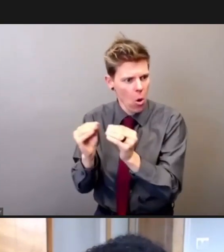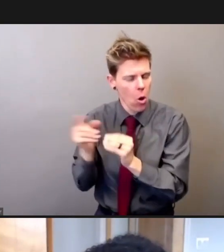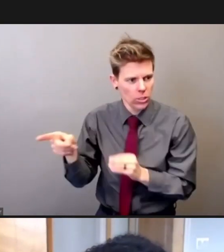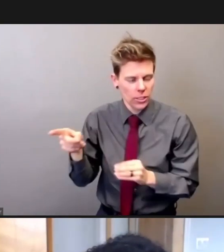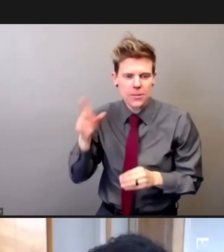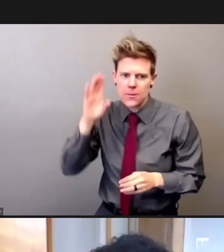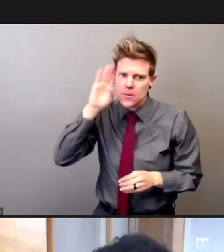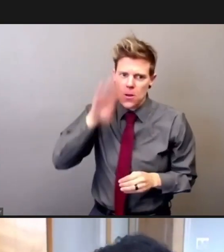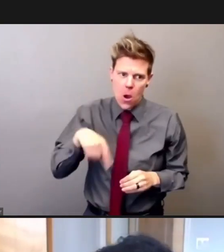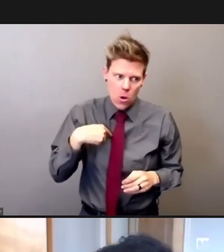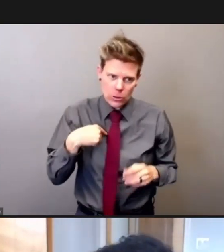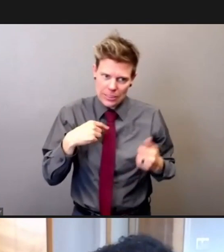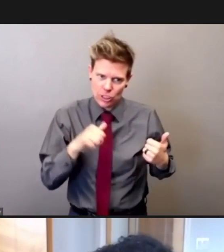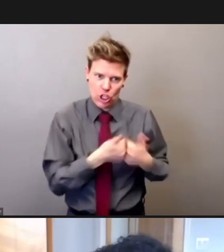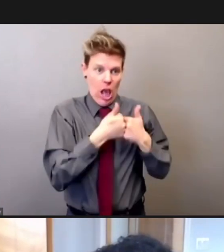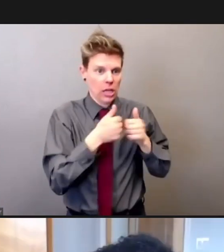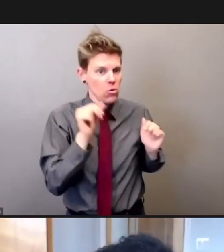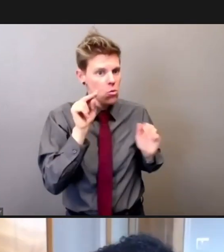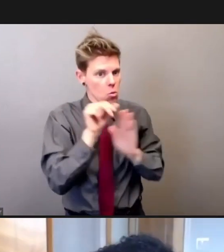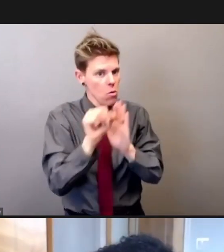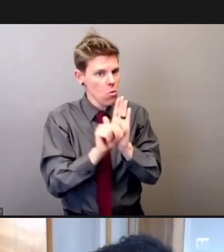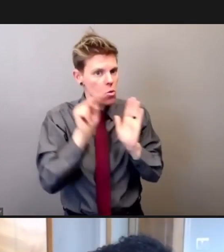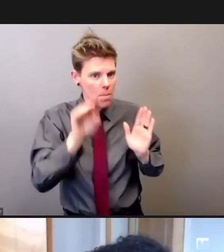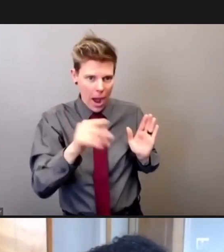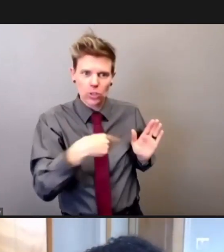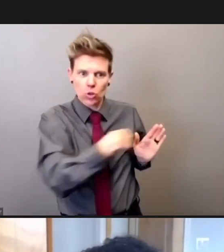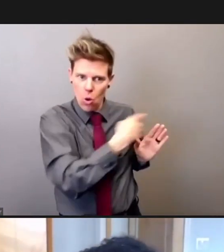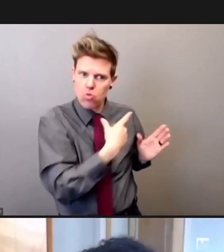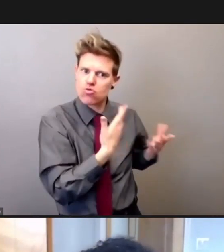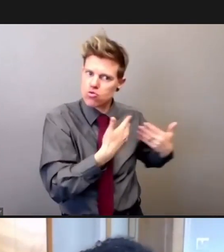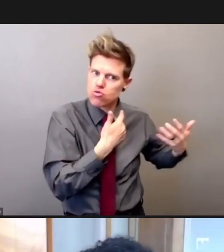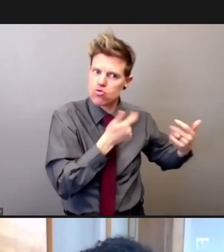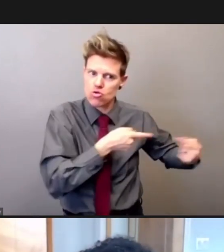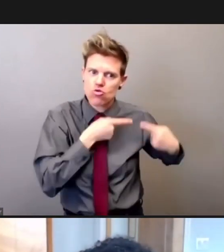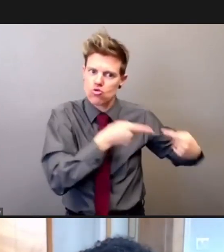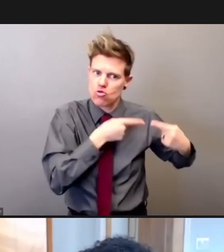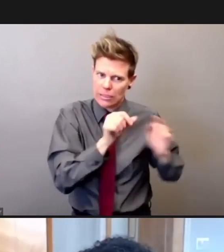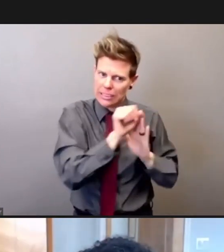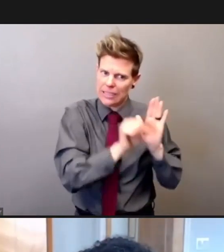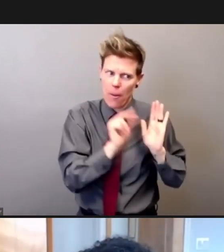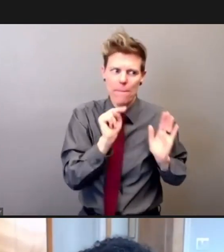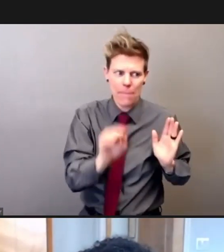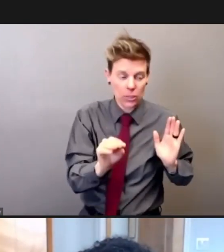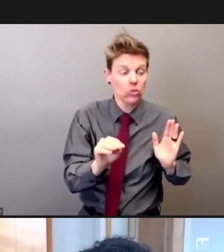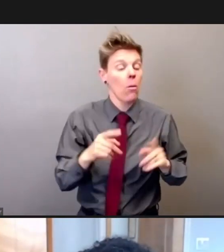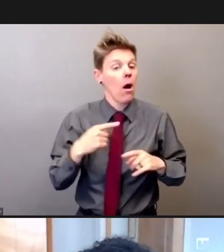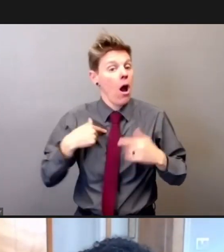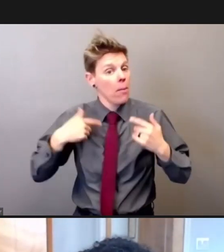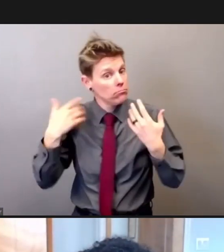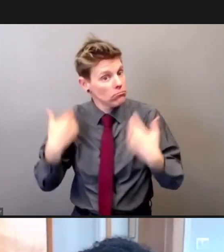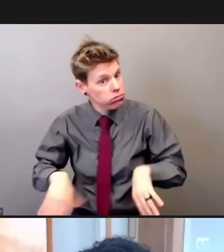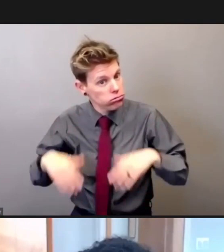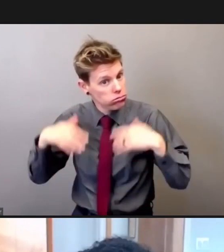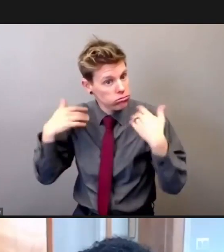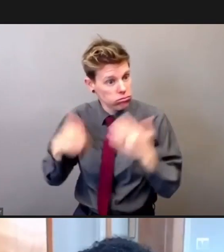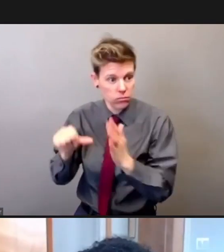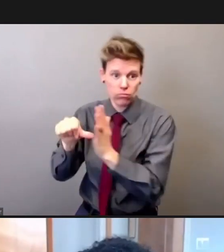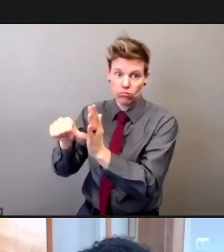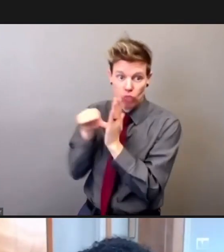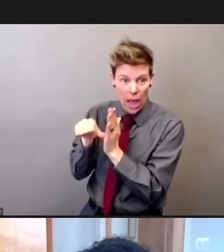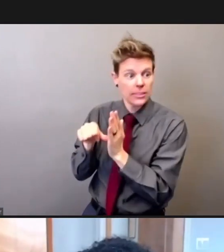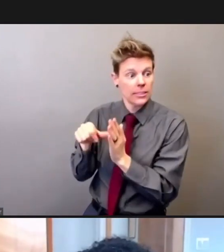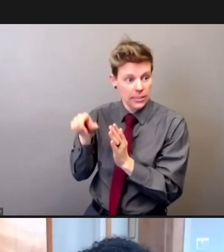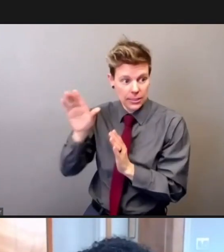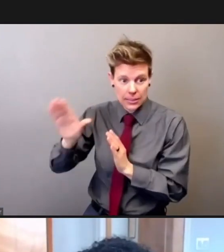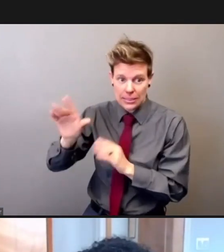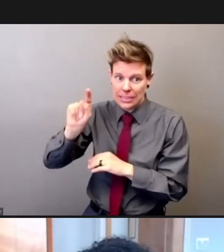New Mexico can have. And I expect him to reiterate that we want and need the kind of support that we've already identified,